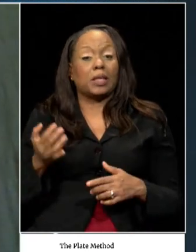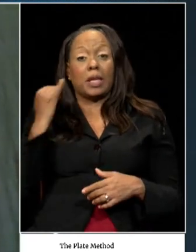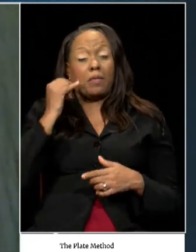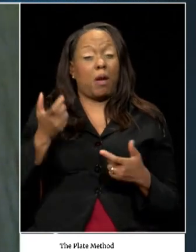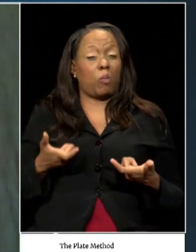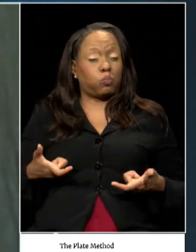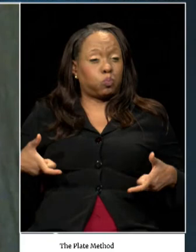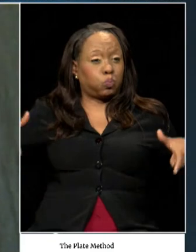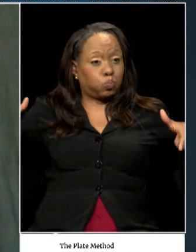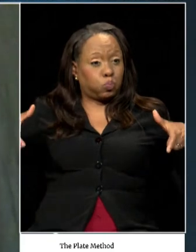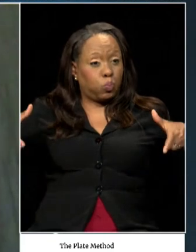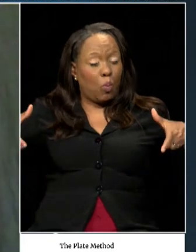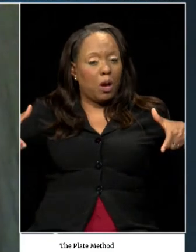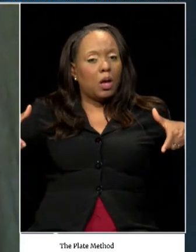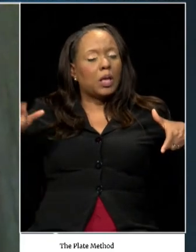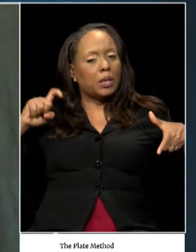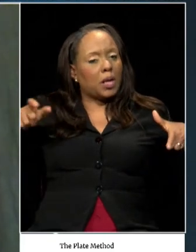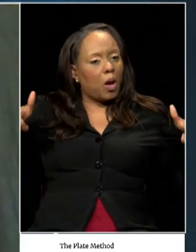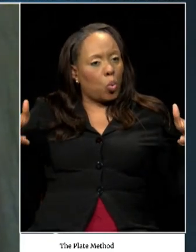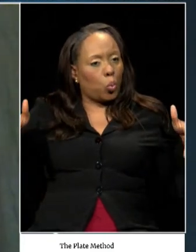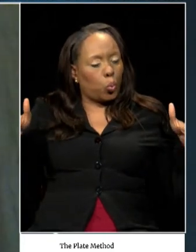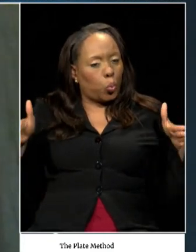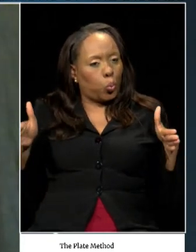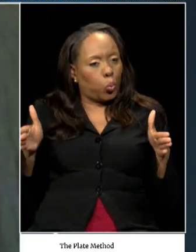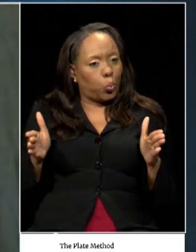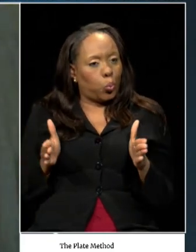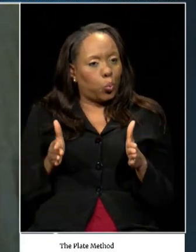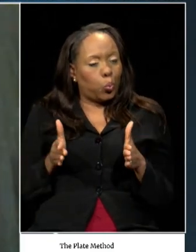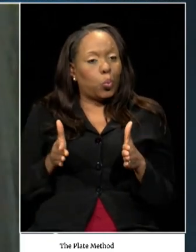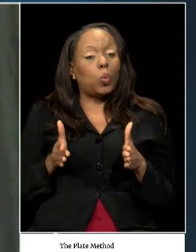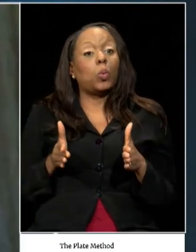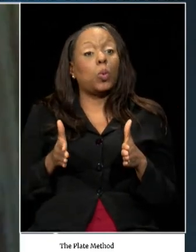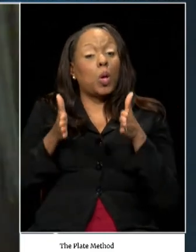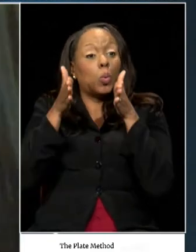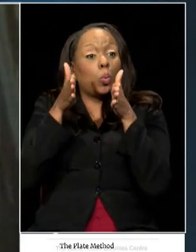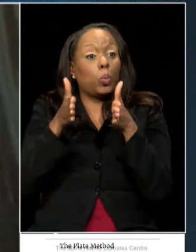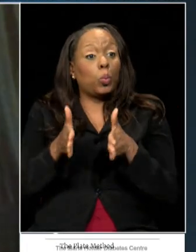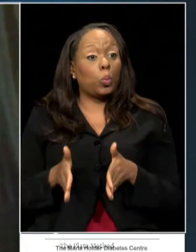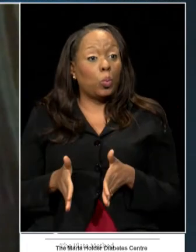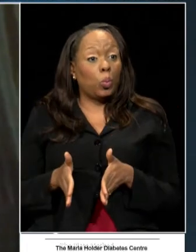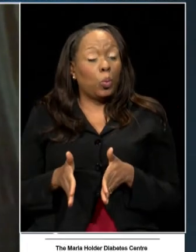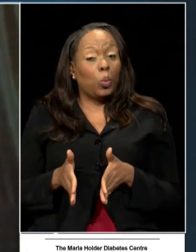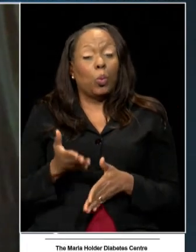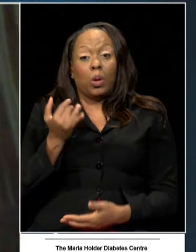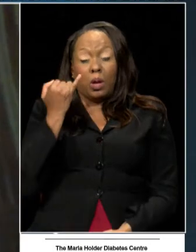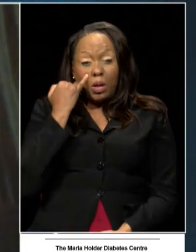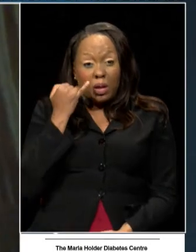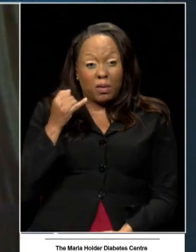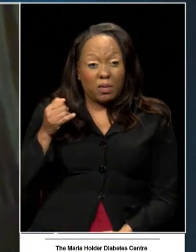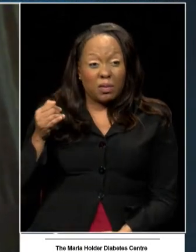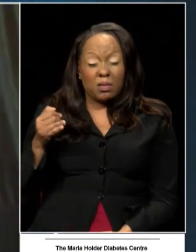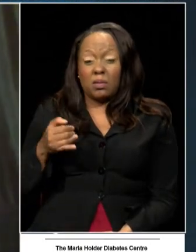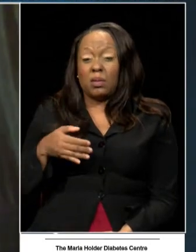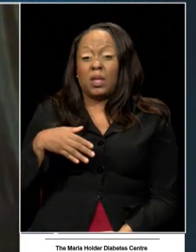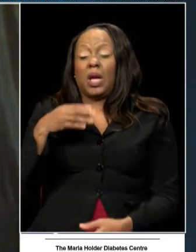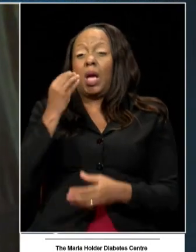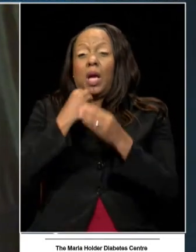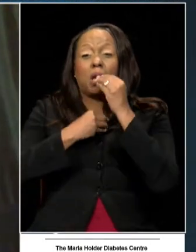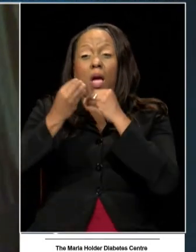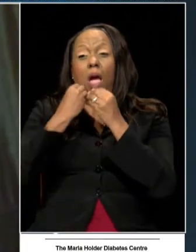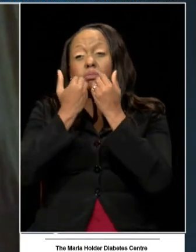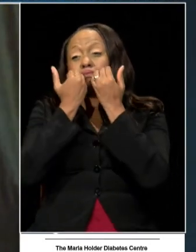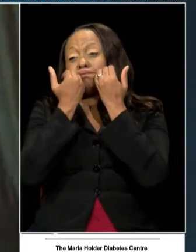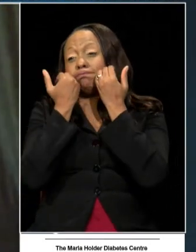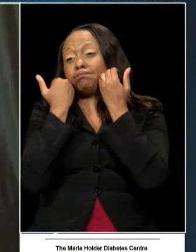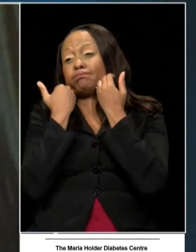advise them to lose weight. If the patients have a history of poor eating habits, we certainly ask them to